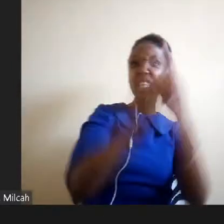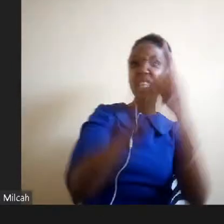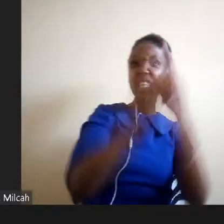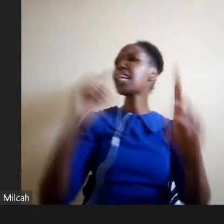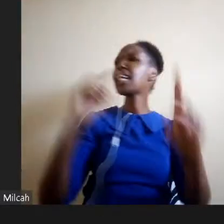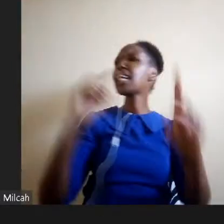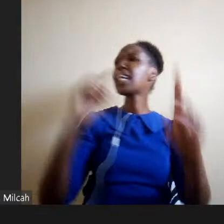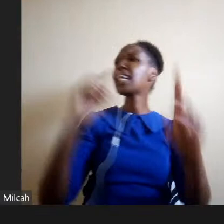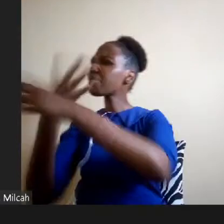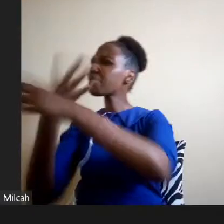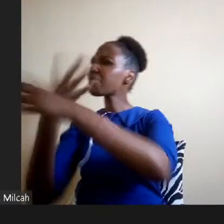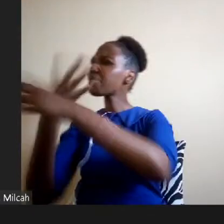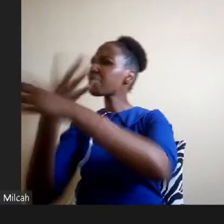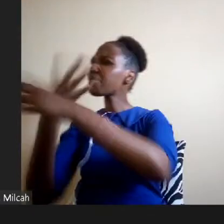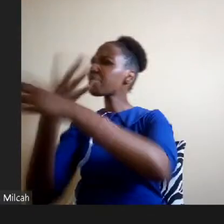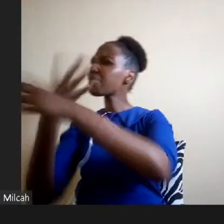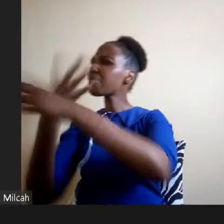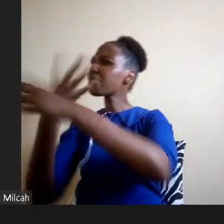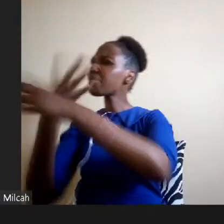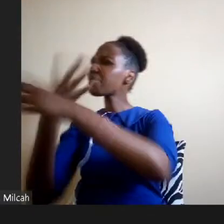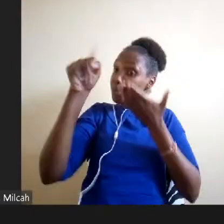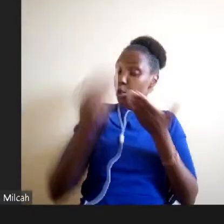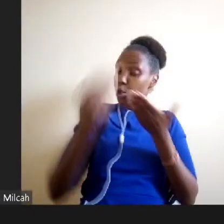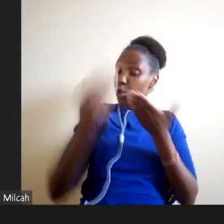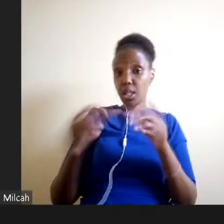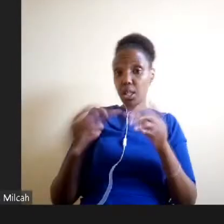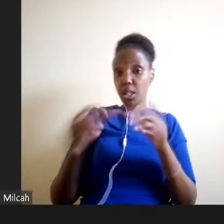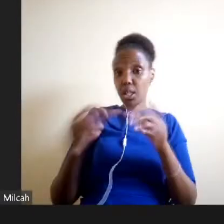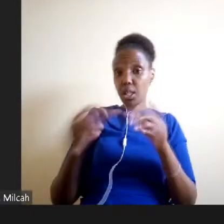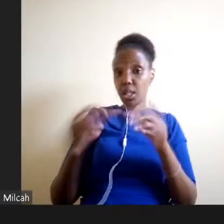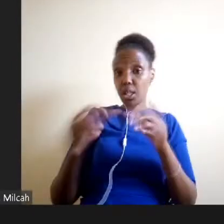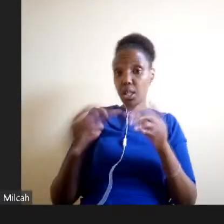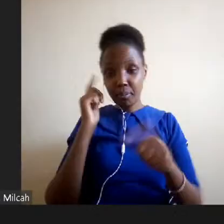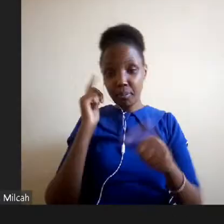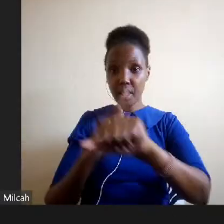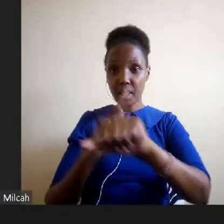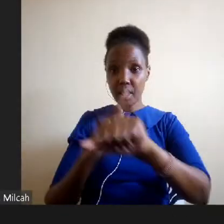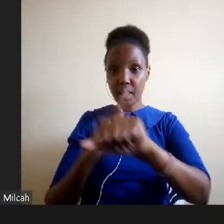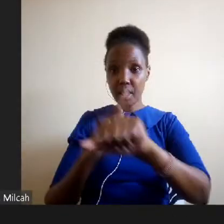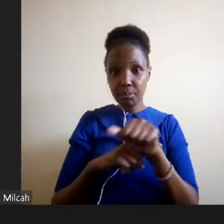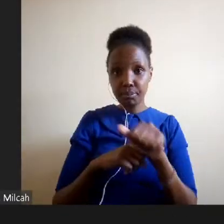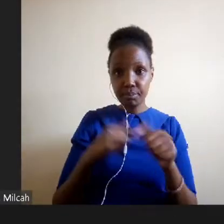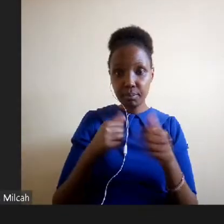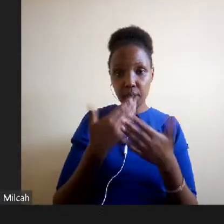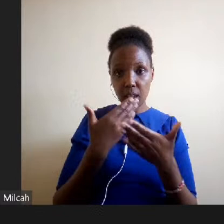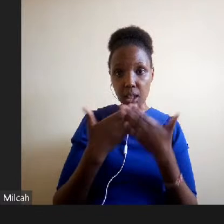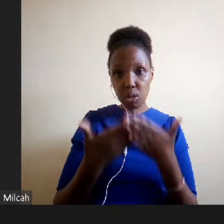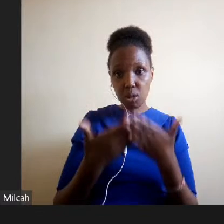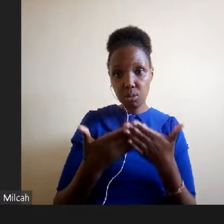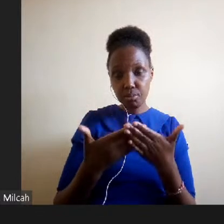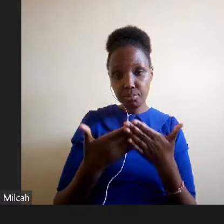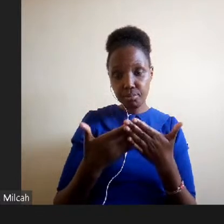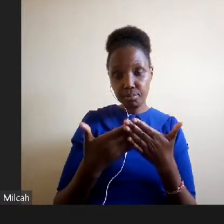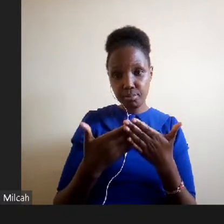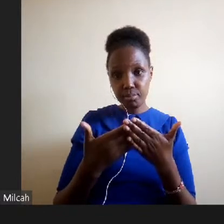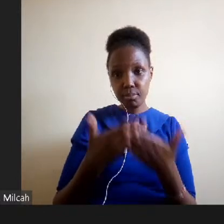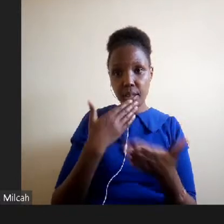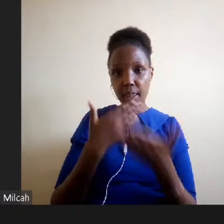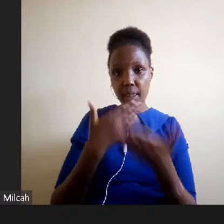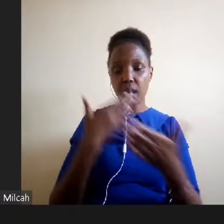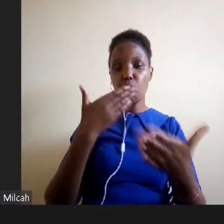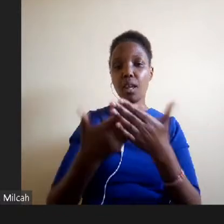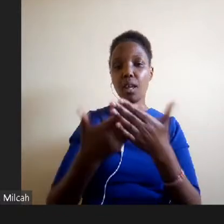this entire session. So even as we wind up the second webinar, I would just like to thank you so much